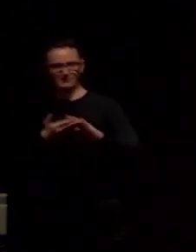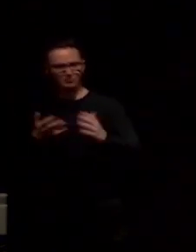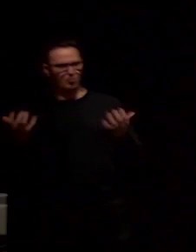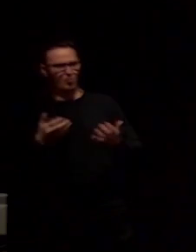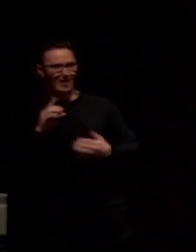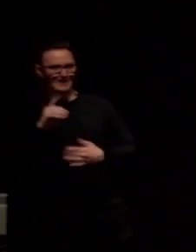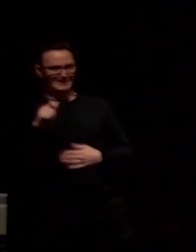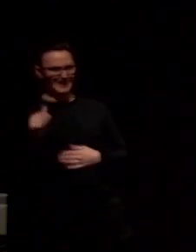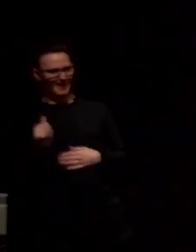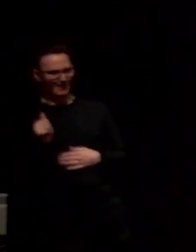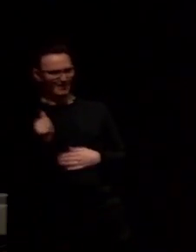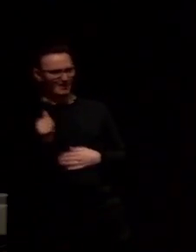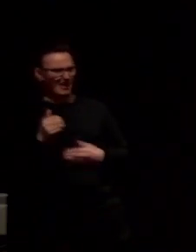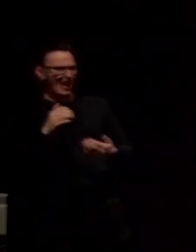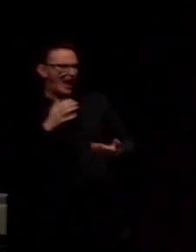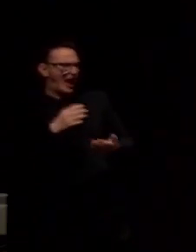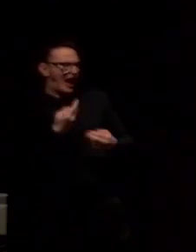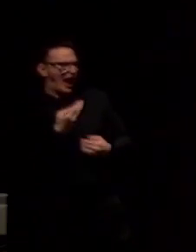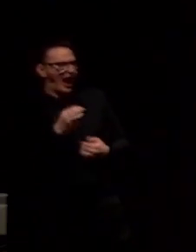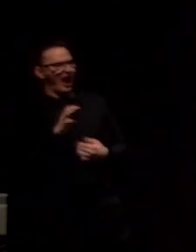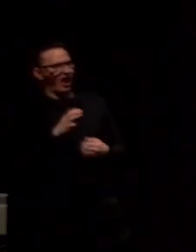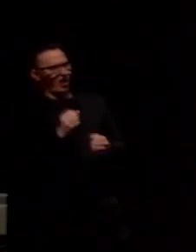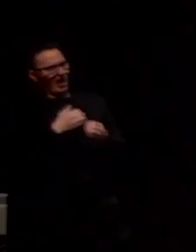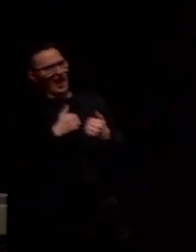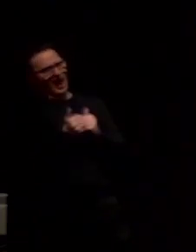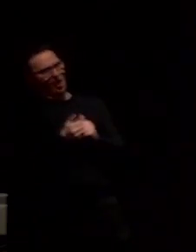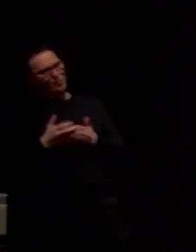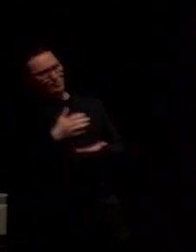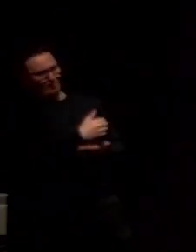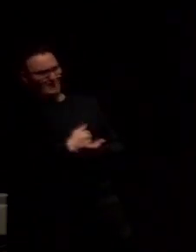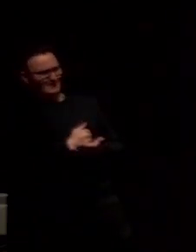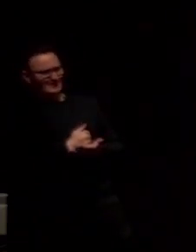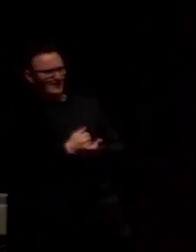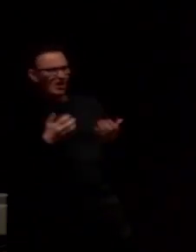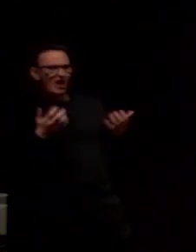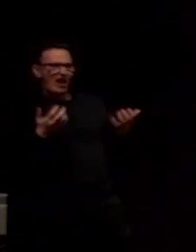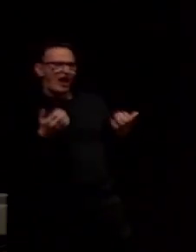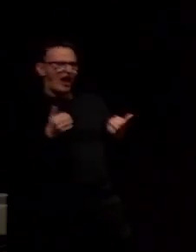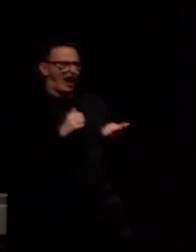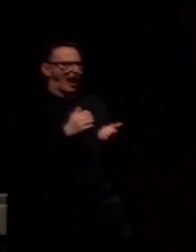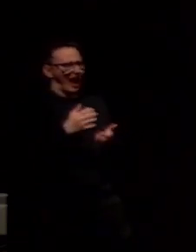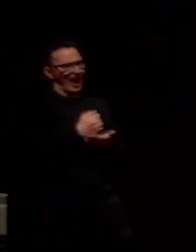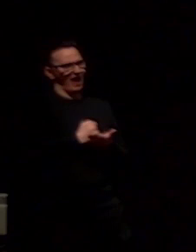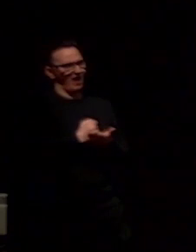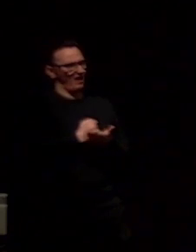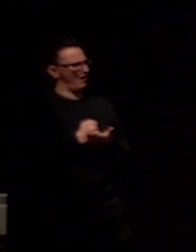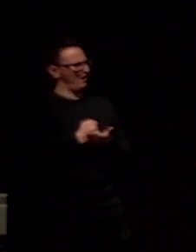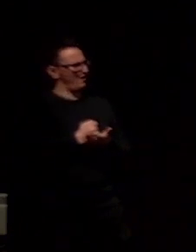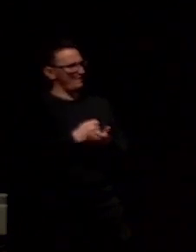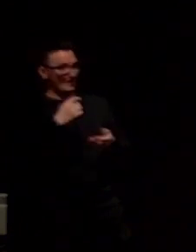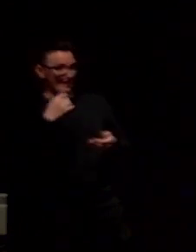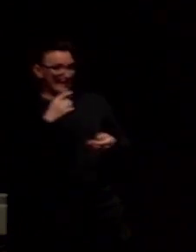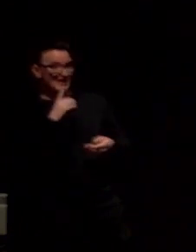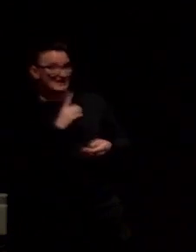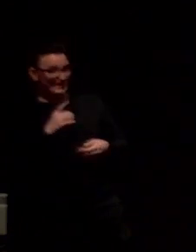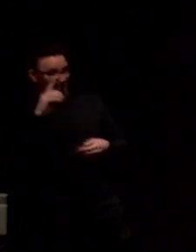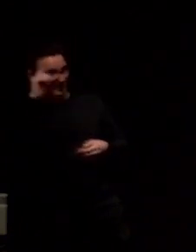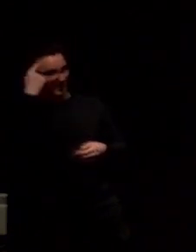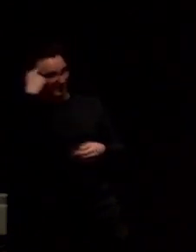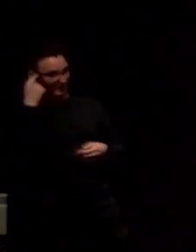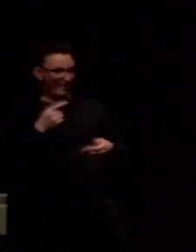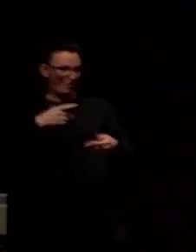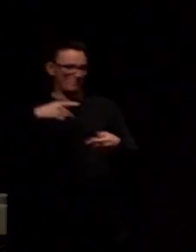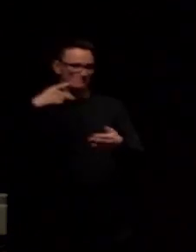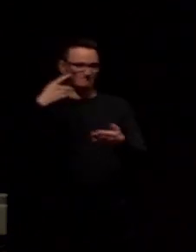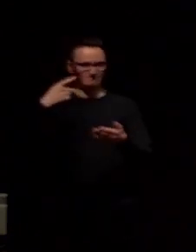are you collecting it? What are you doing with it? What are you reporting out? So whether it's a company or a government agency, and it's